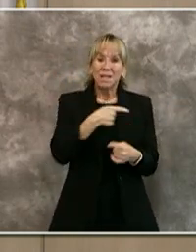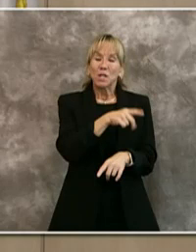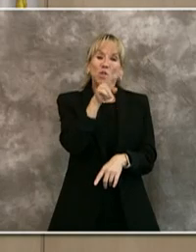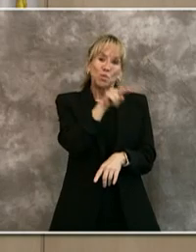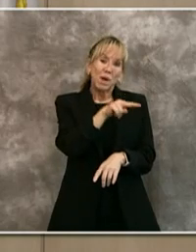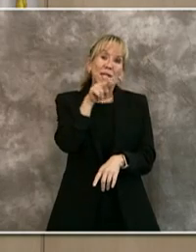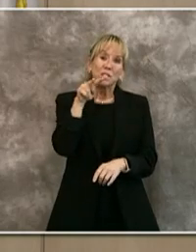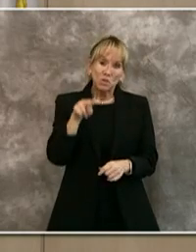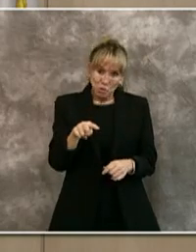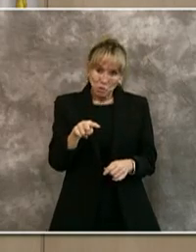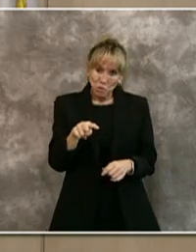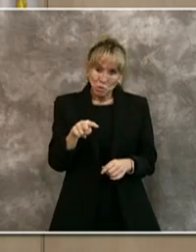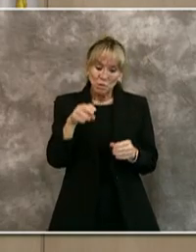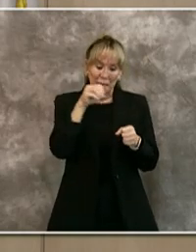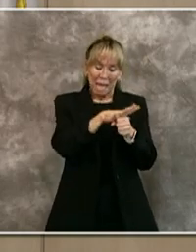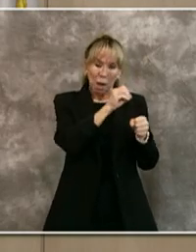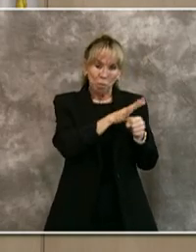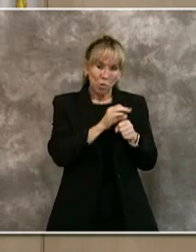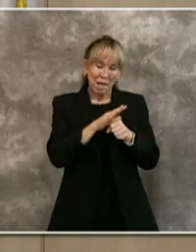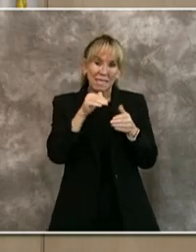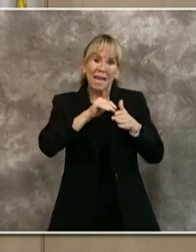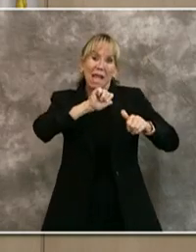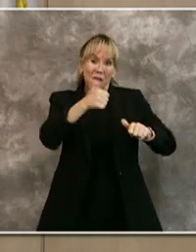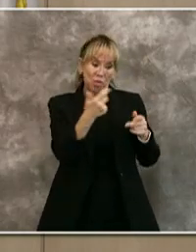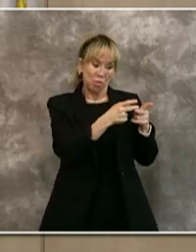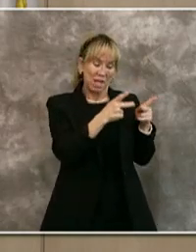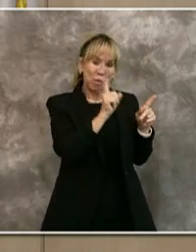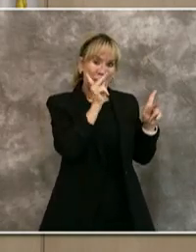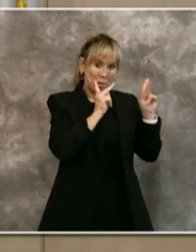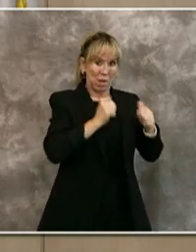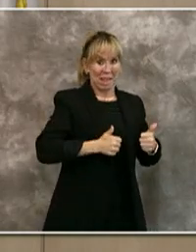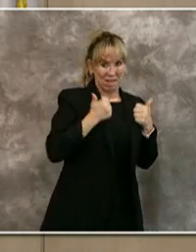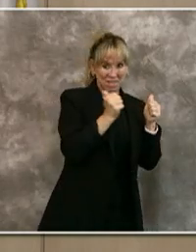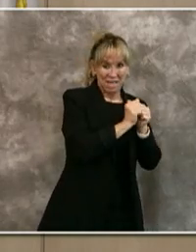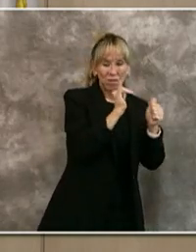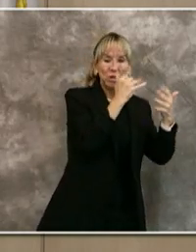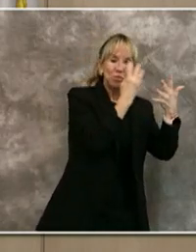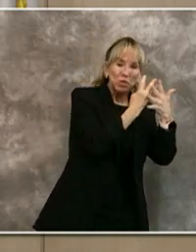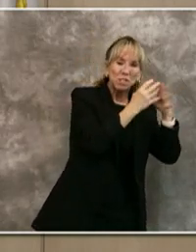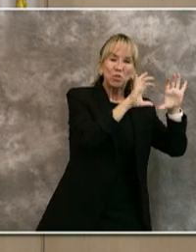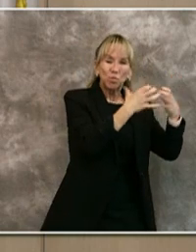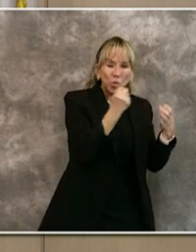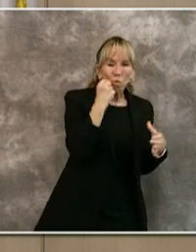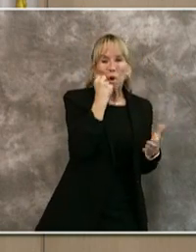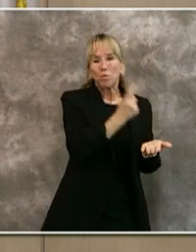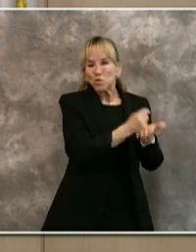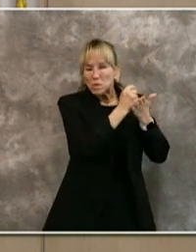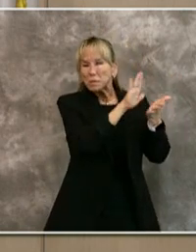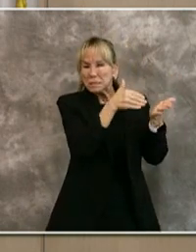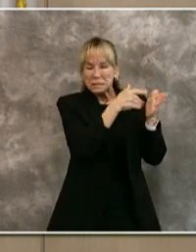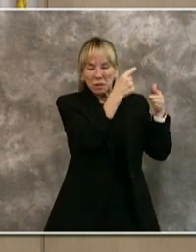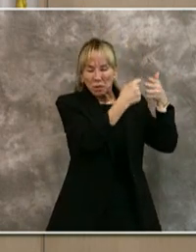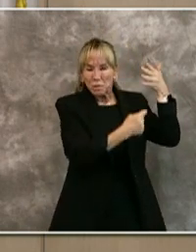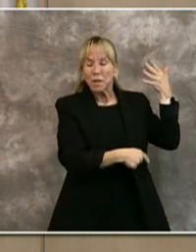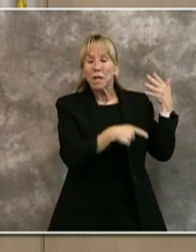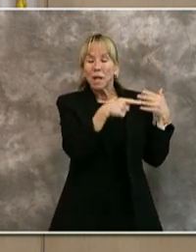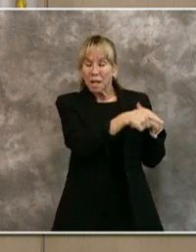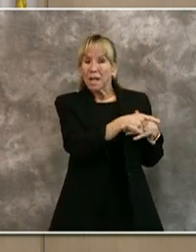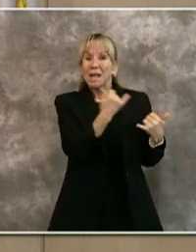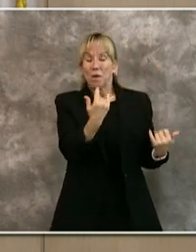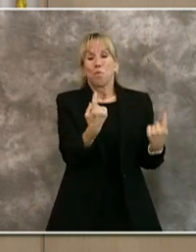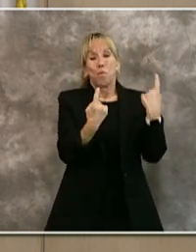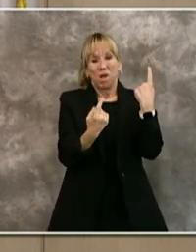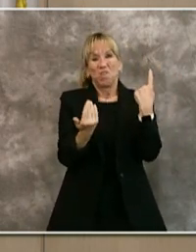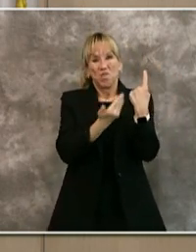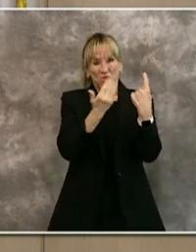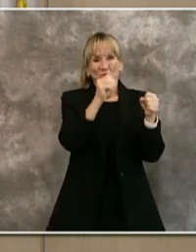in non-skilled nursing facility congregate settings. In this category, there is also one outbreak